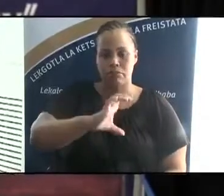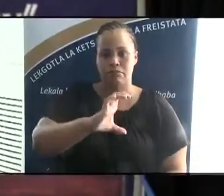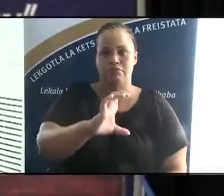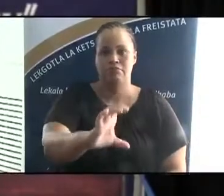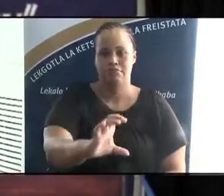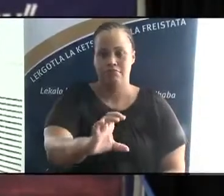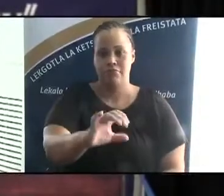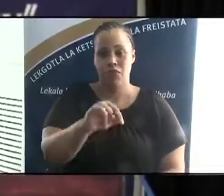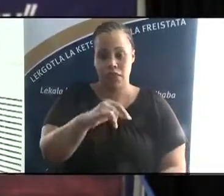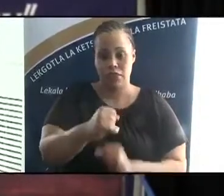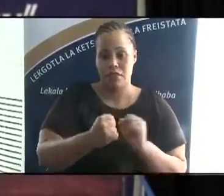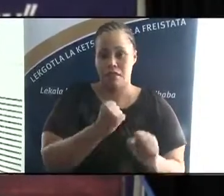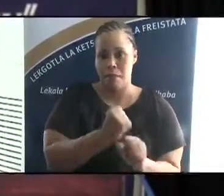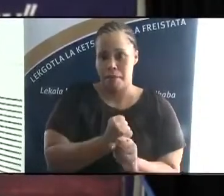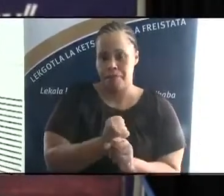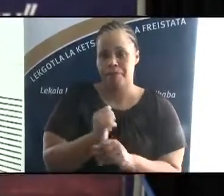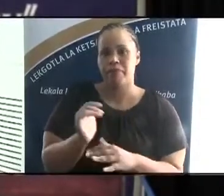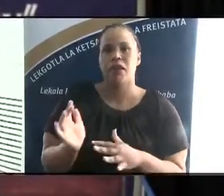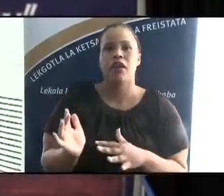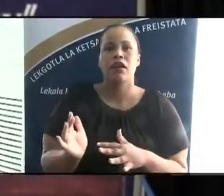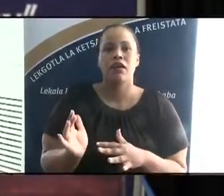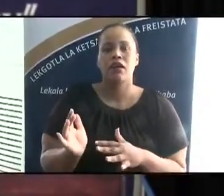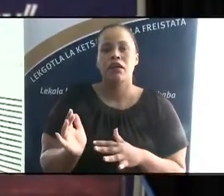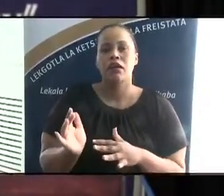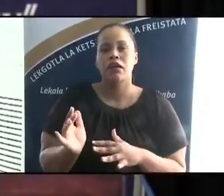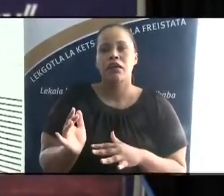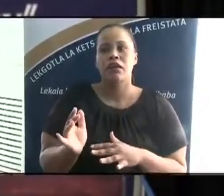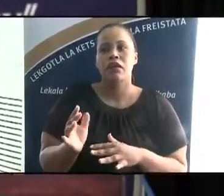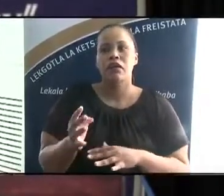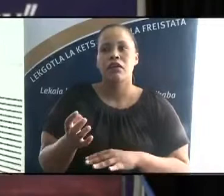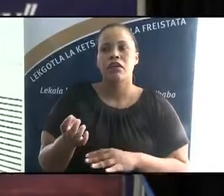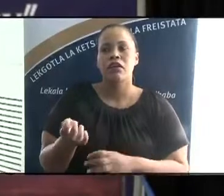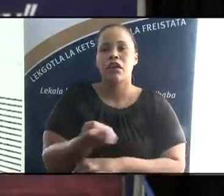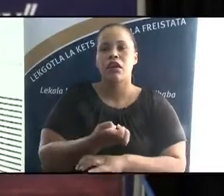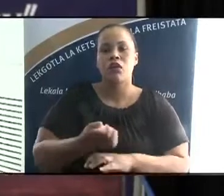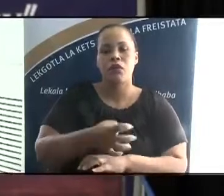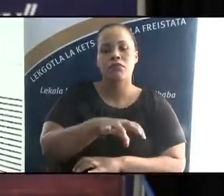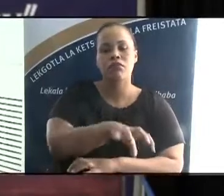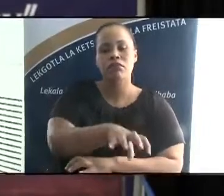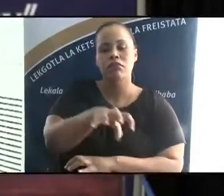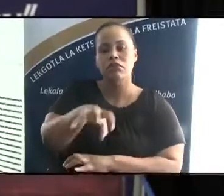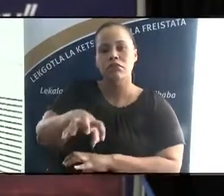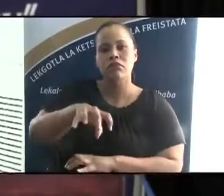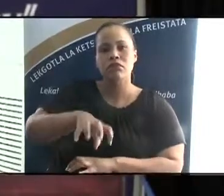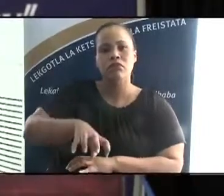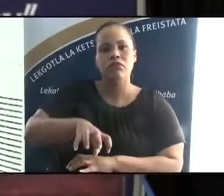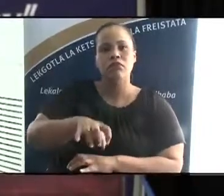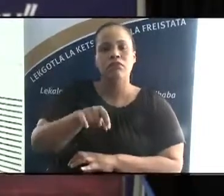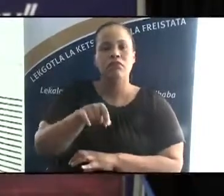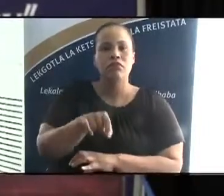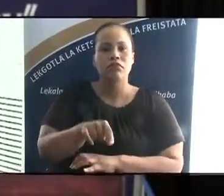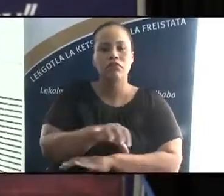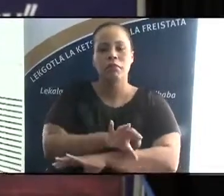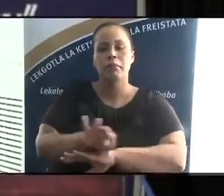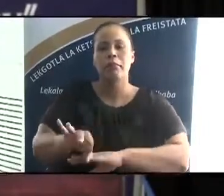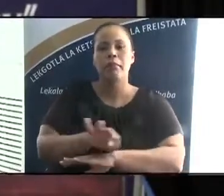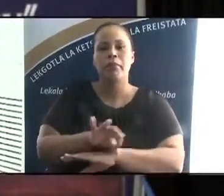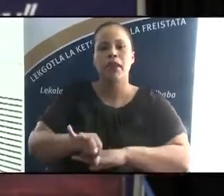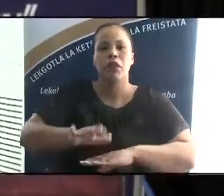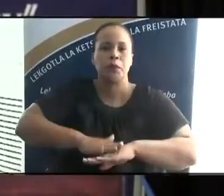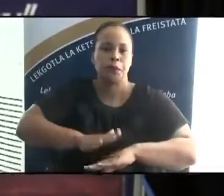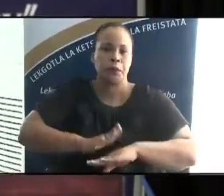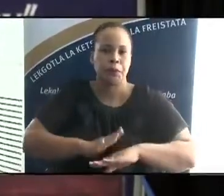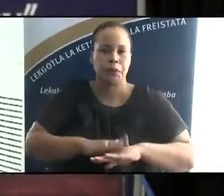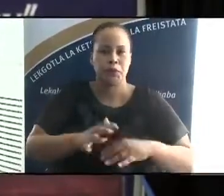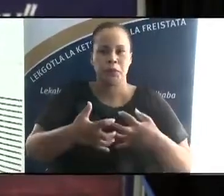year. The economic cluster in their various departments and entities will outline further plans, Honourable